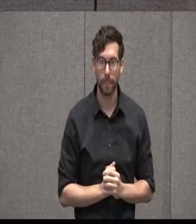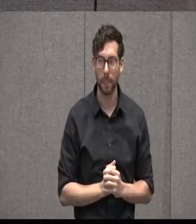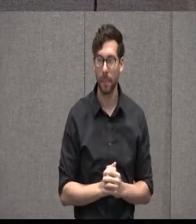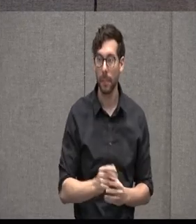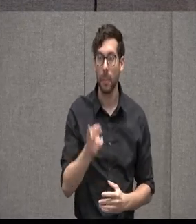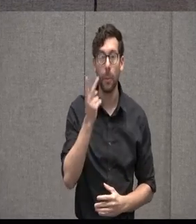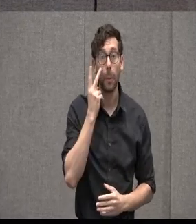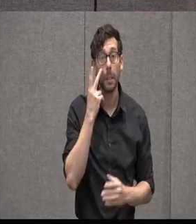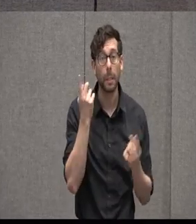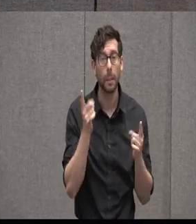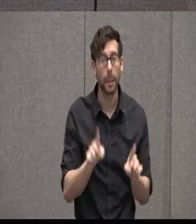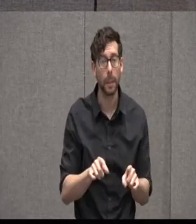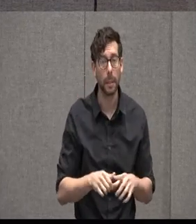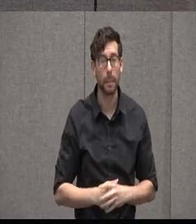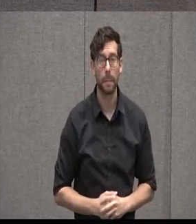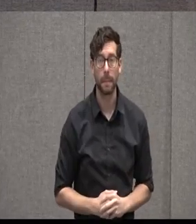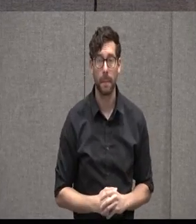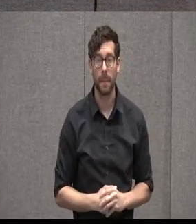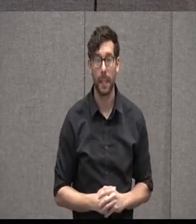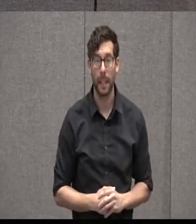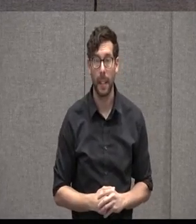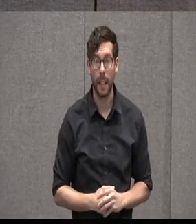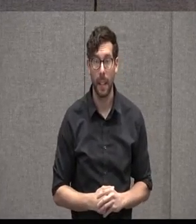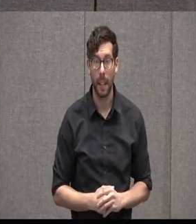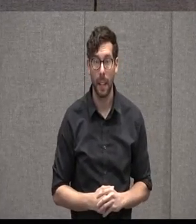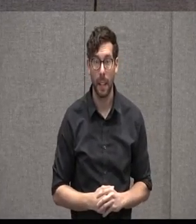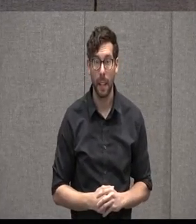Okay. See if anything happened there.